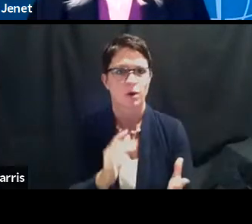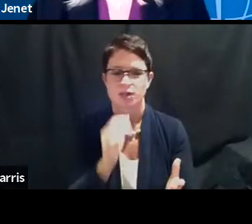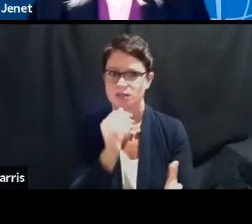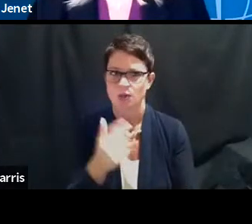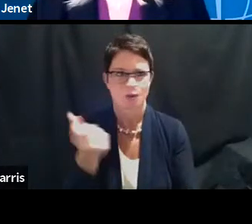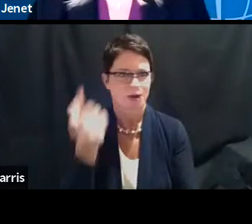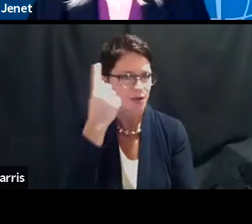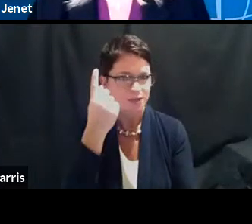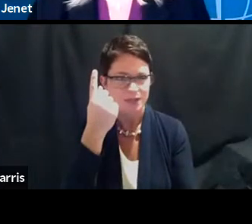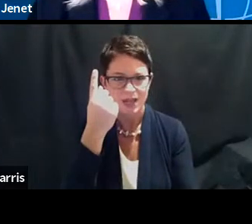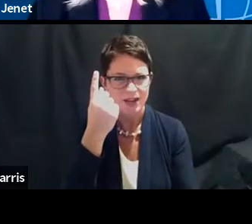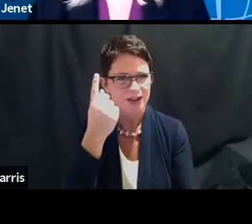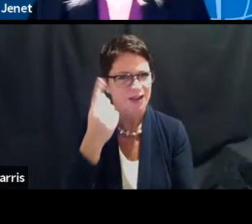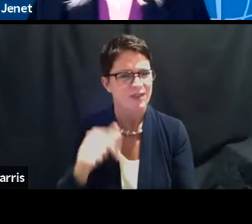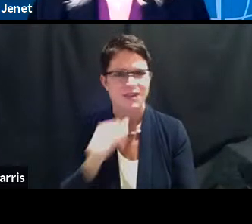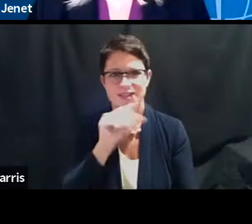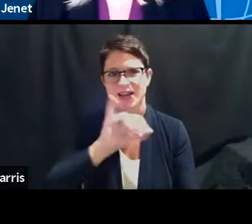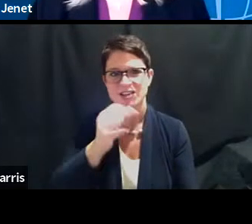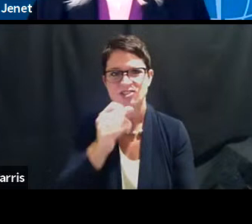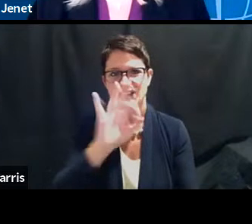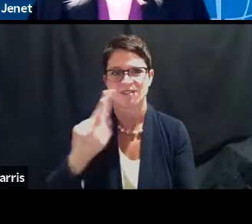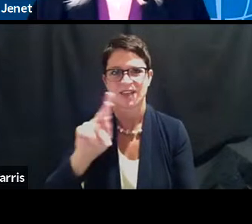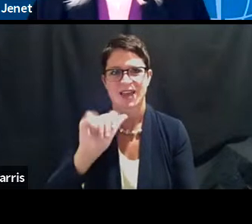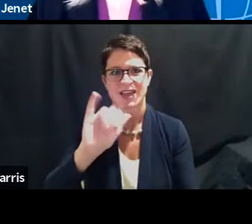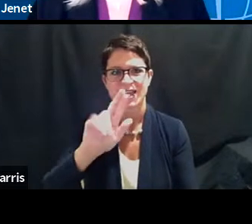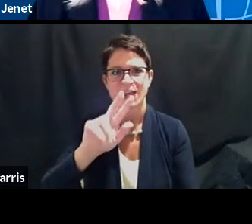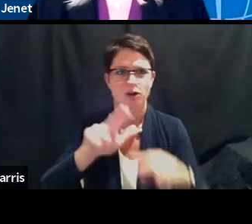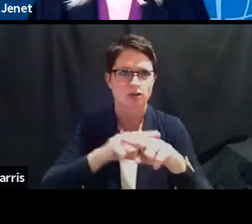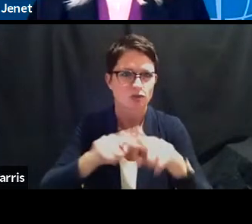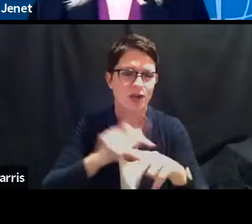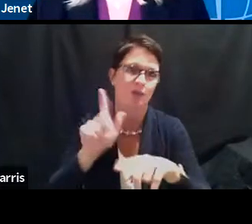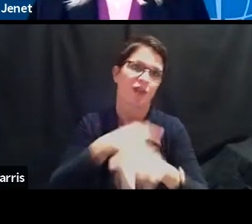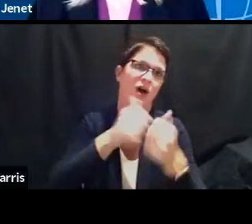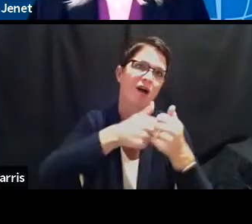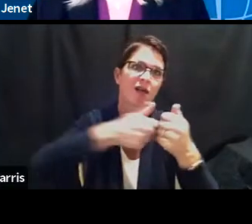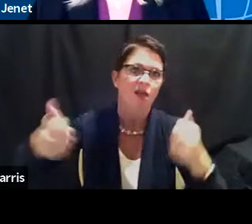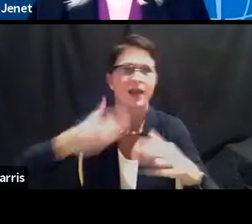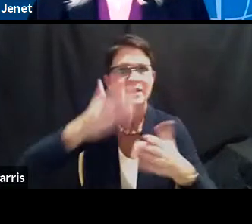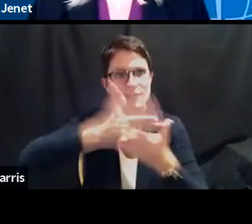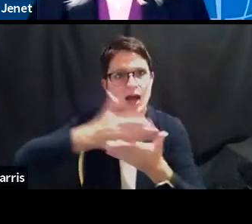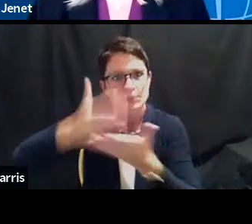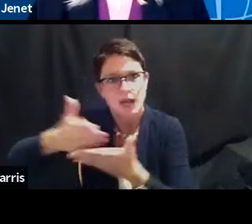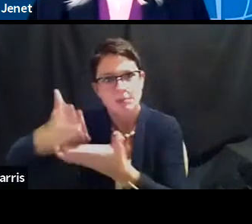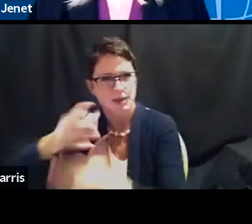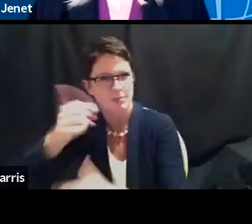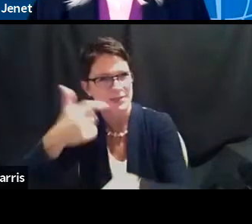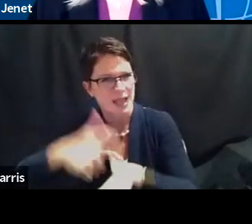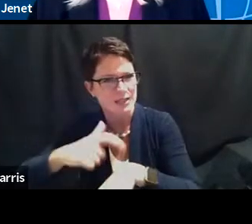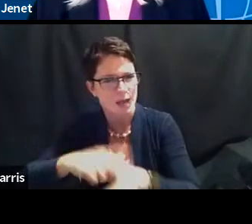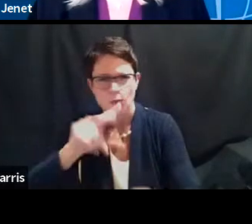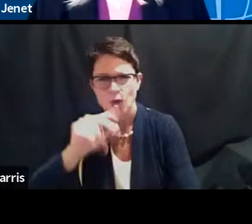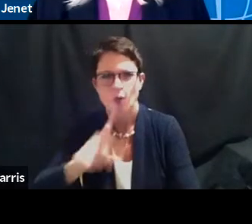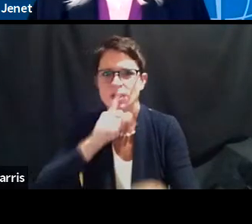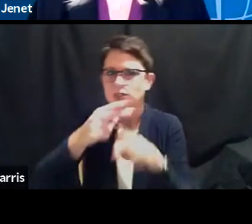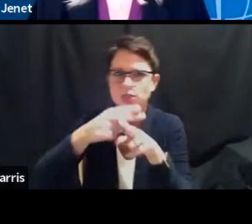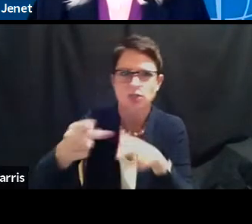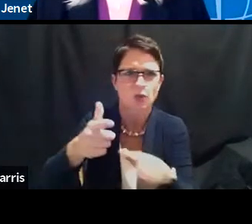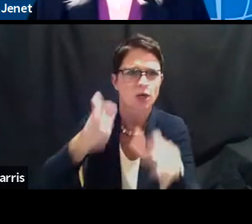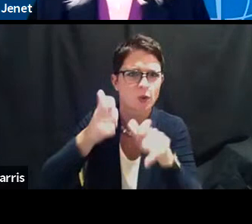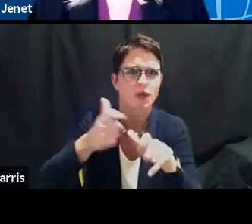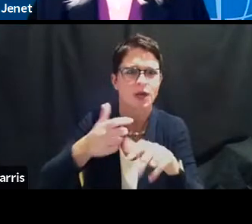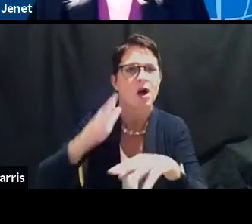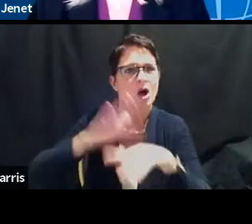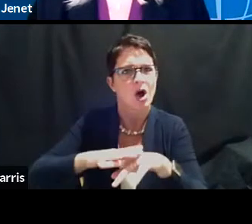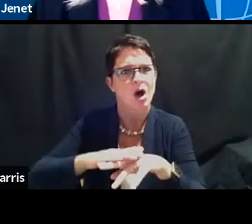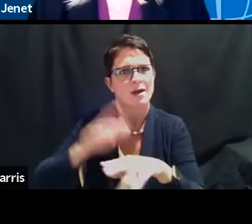that this isn't the JFK air train with its long ride and 10 stops. It's going to be much more like a real short, quick, on-airport